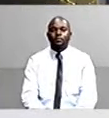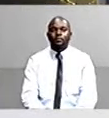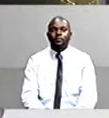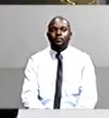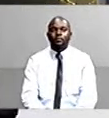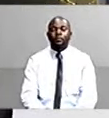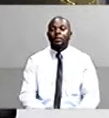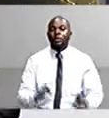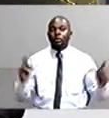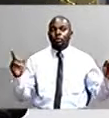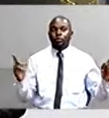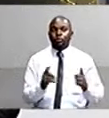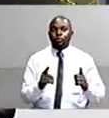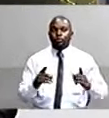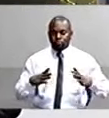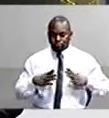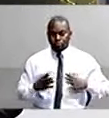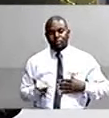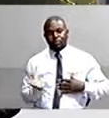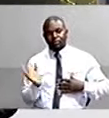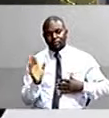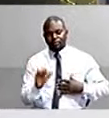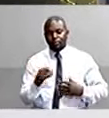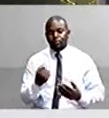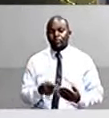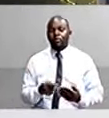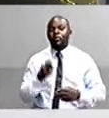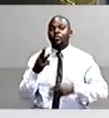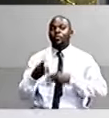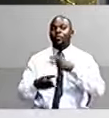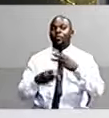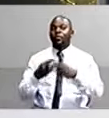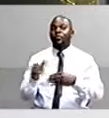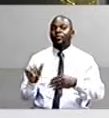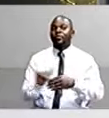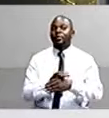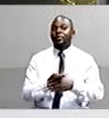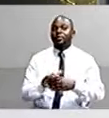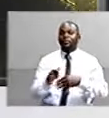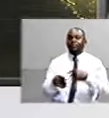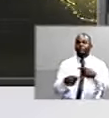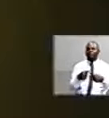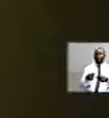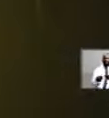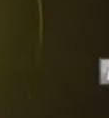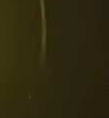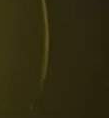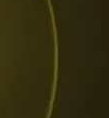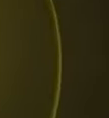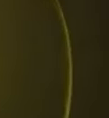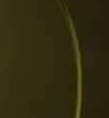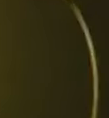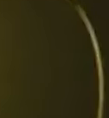News Tonight will now take a short break, but we'll return with what's happening in the world of business. Stay with us.